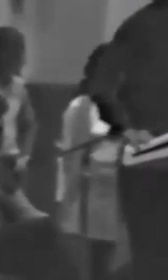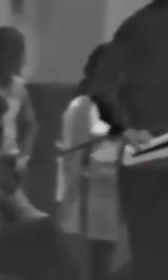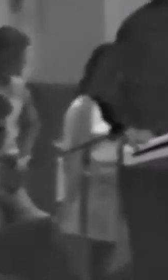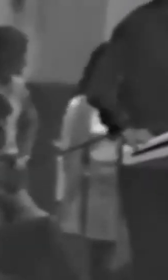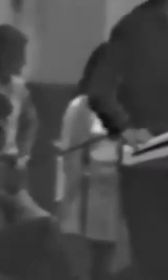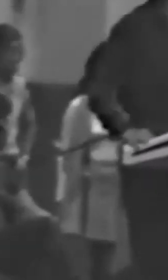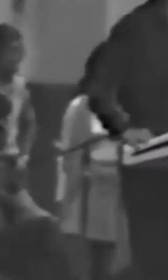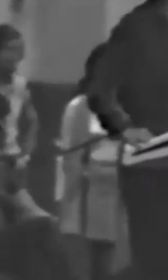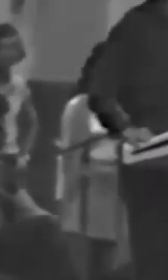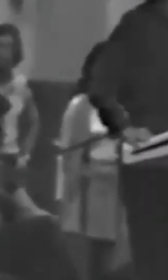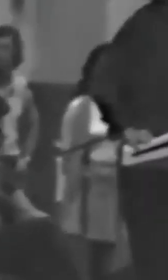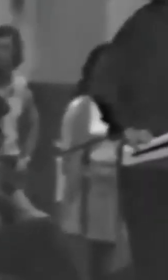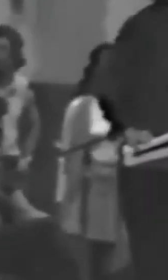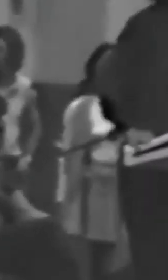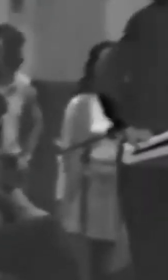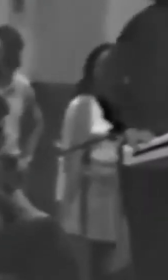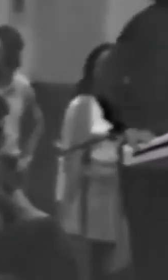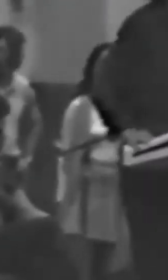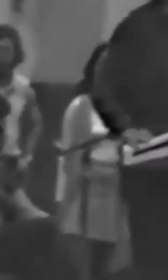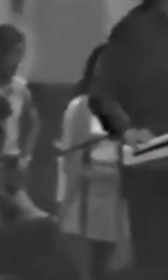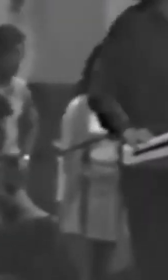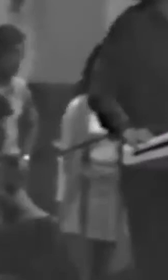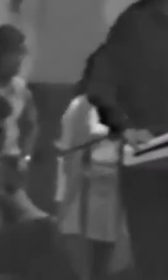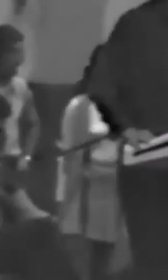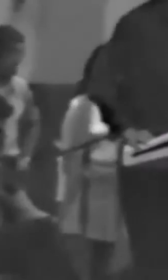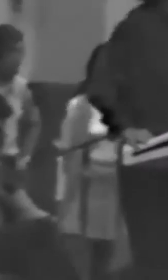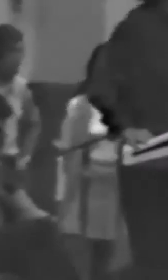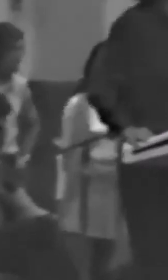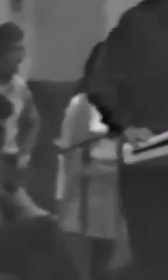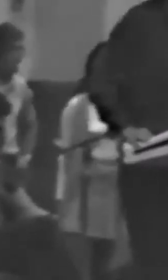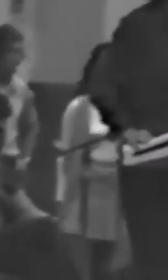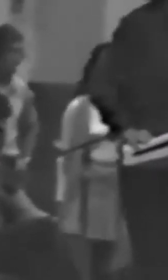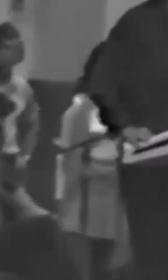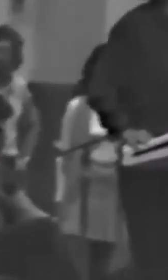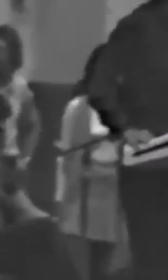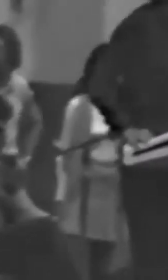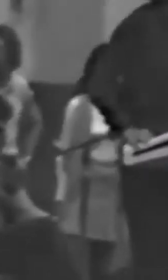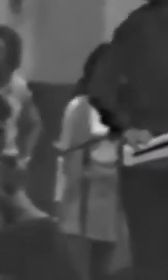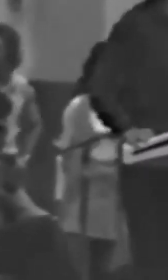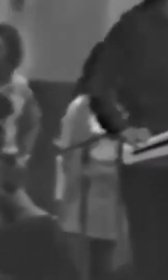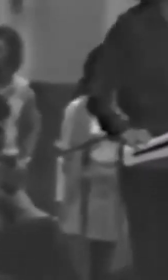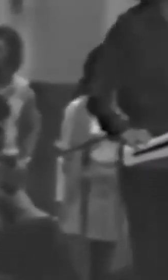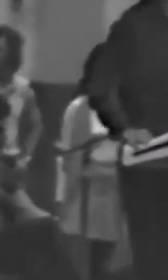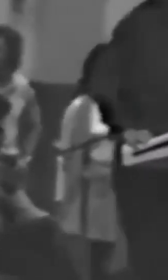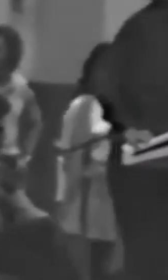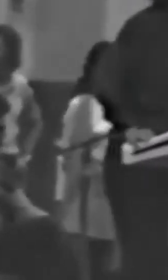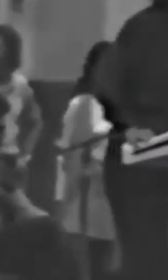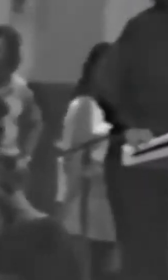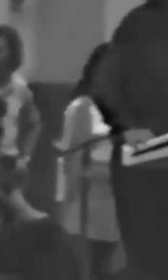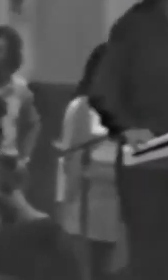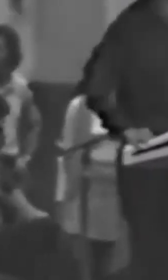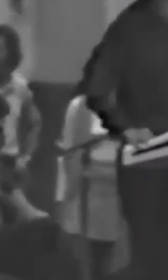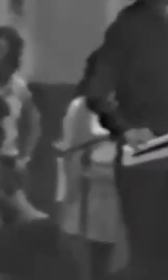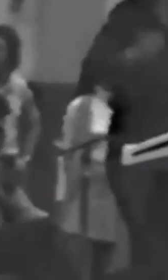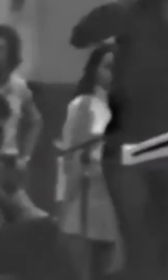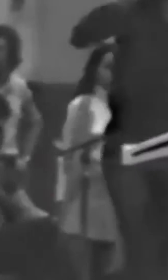the need to respond to what was happening in the ghettos and the barrios. And we kept